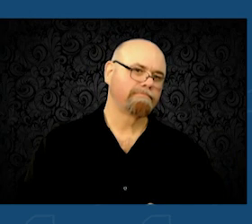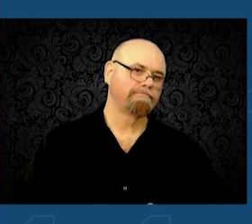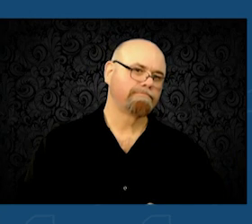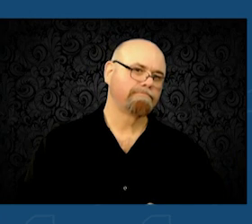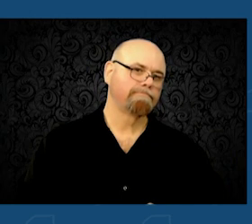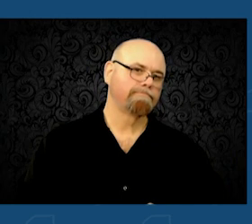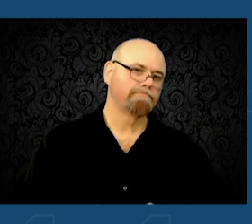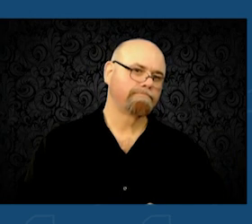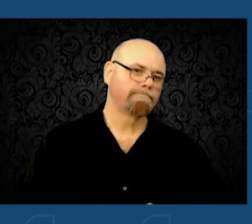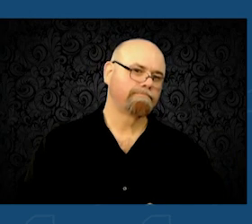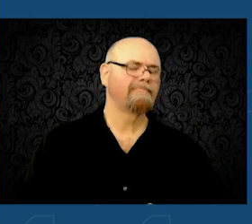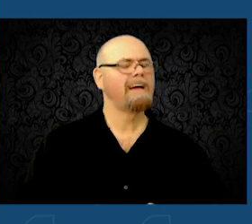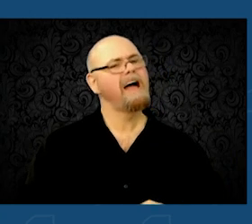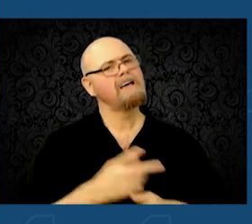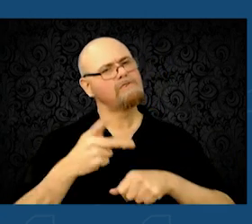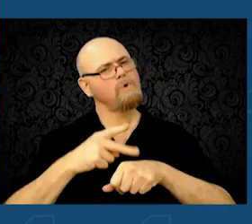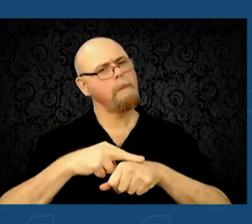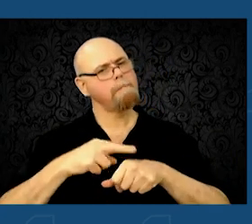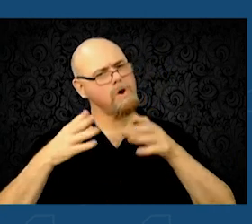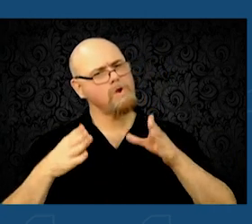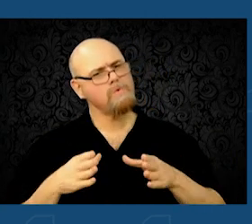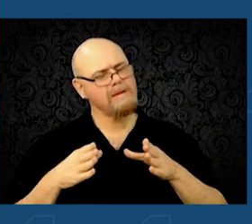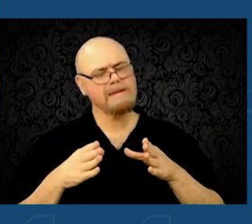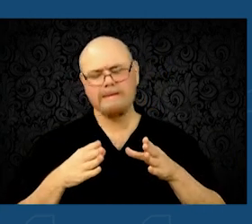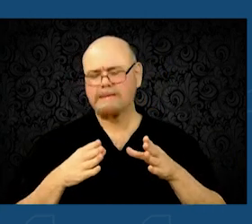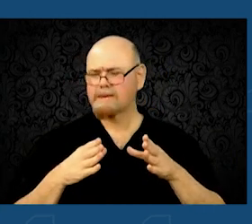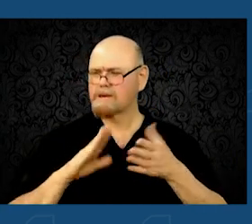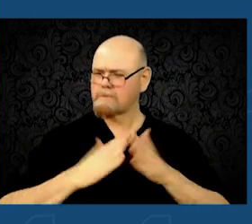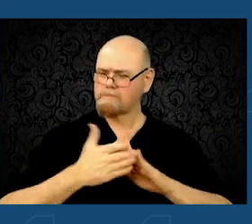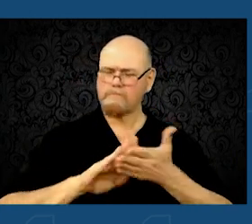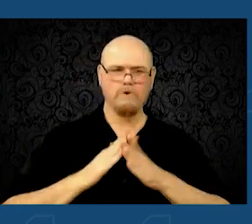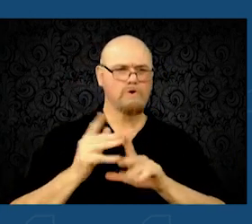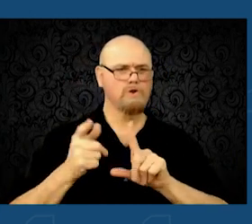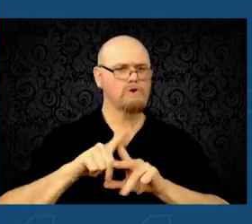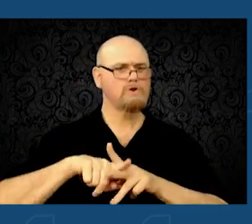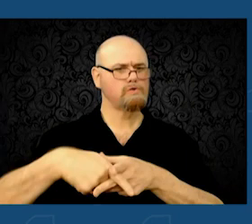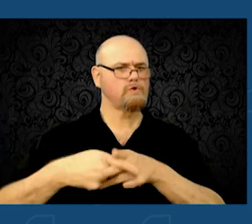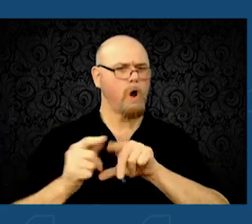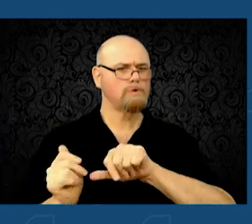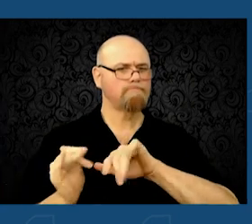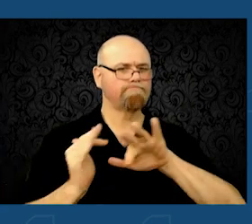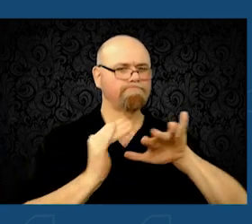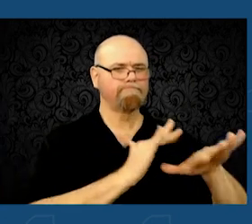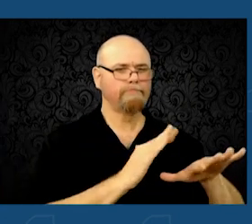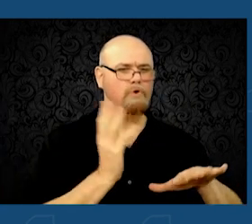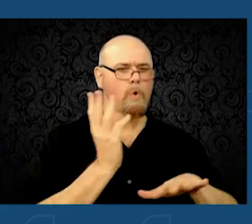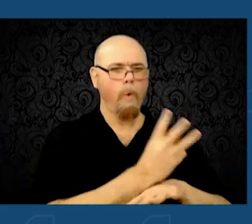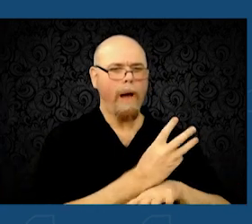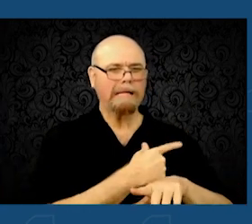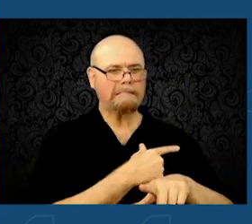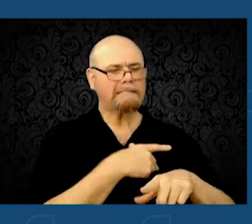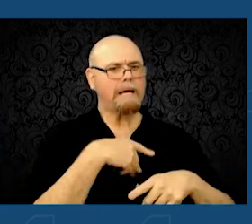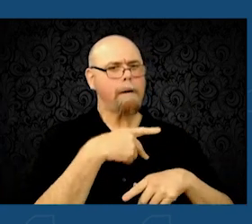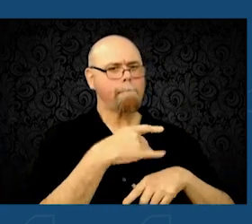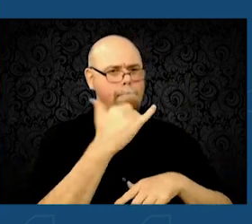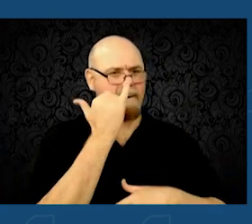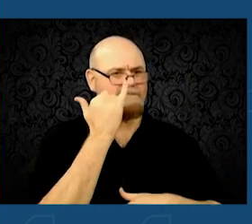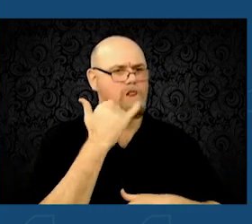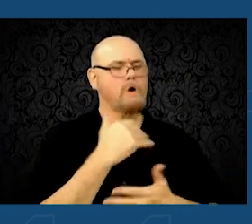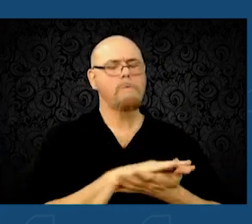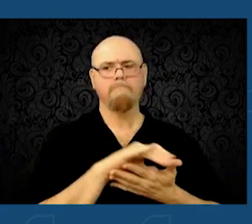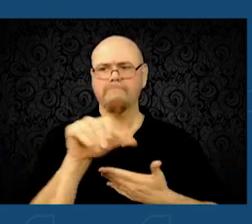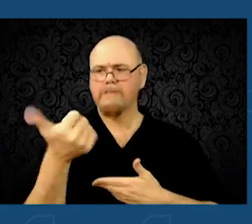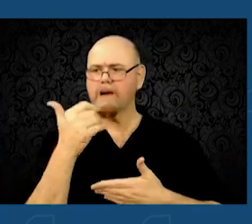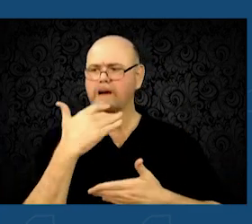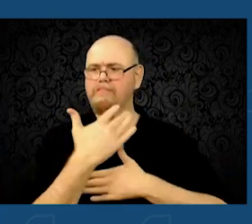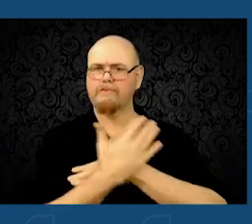And as the Puerto Rican community gravitated to the west side of Buffalo, other countries, others, now Puerto Rico is